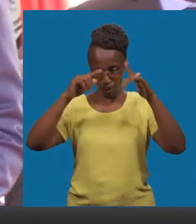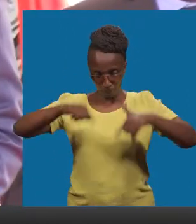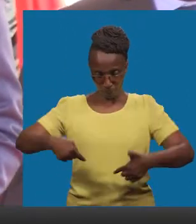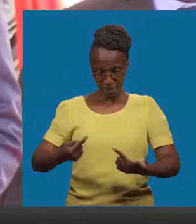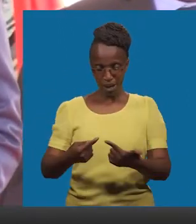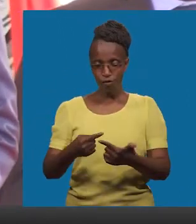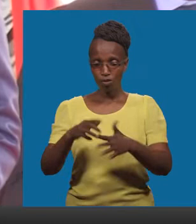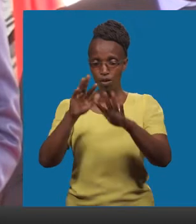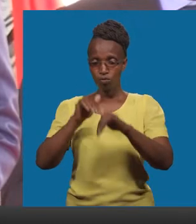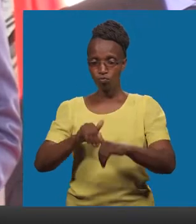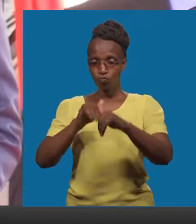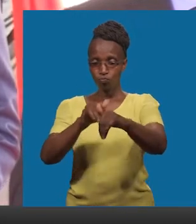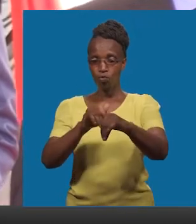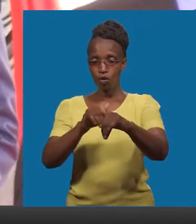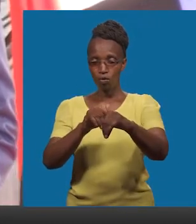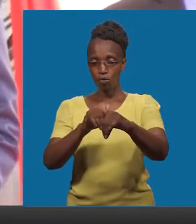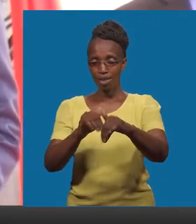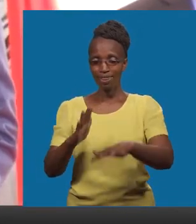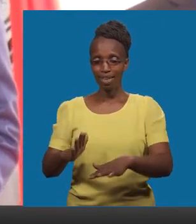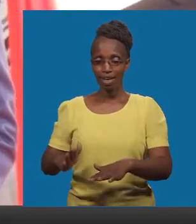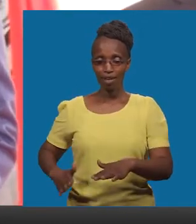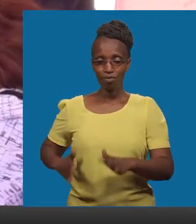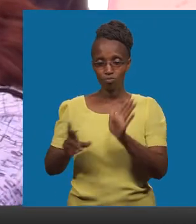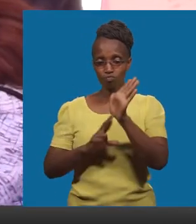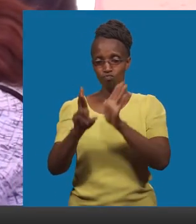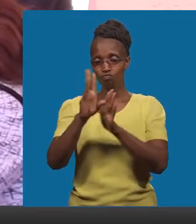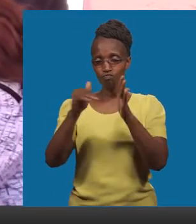the provisions of the code at all times.